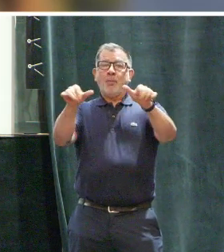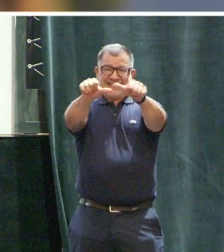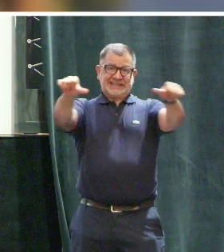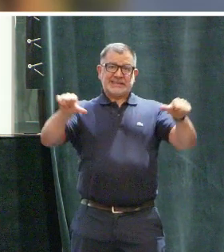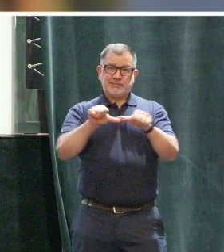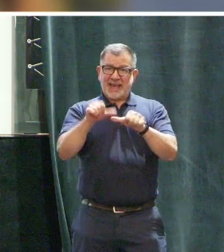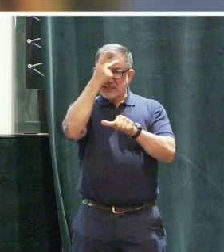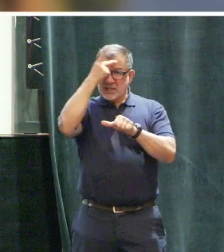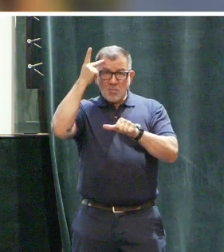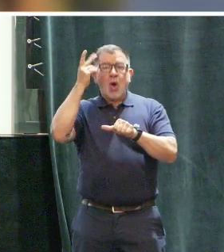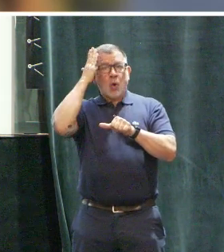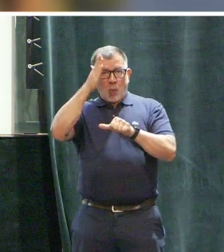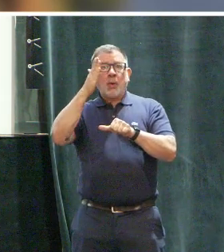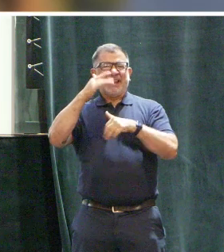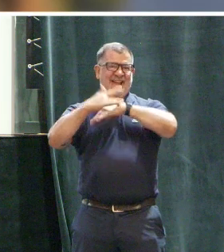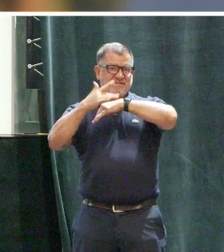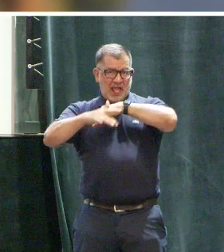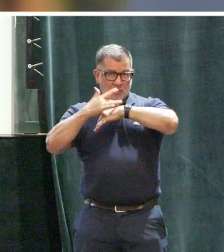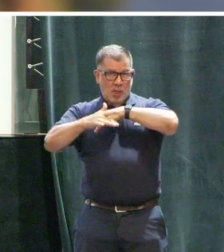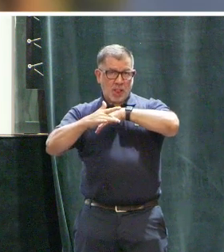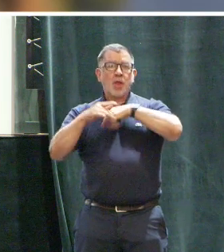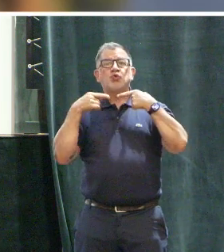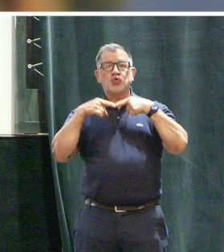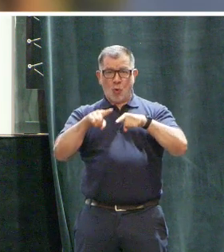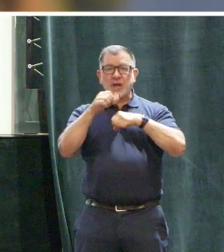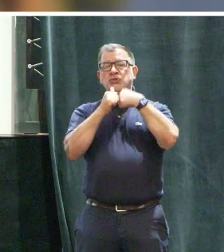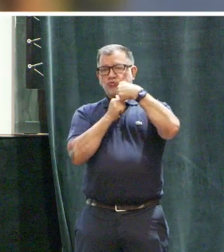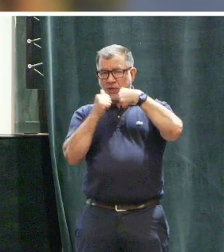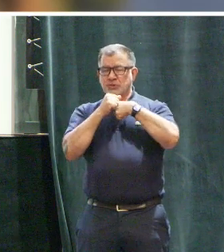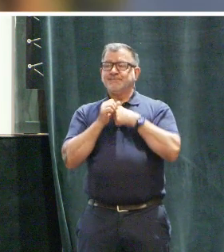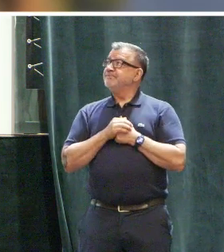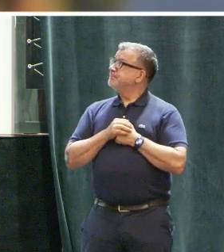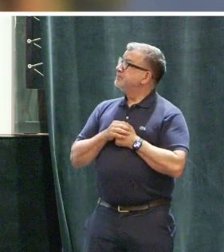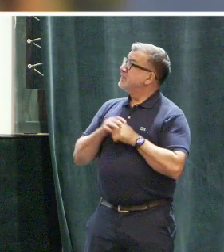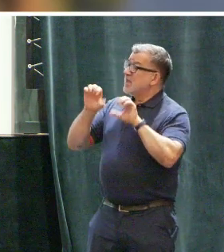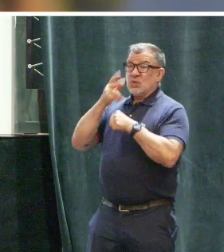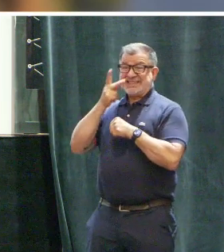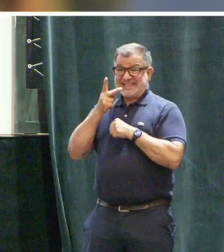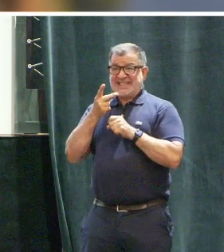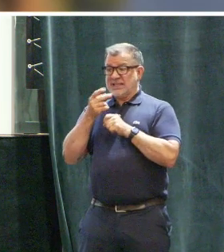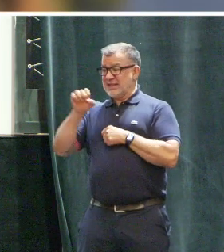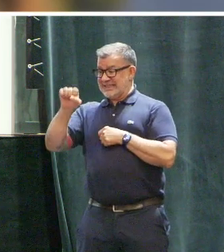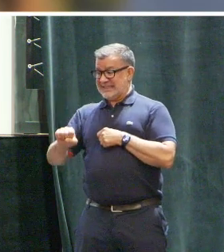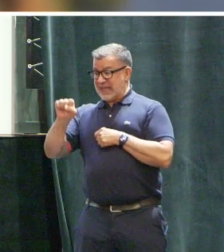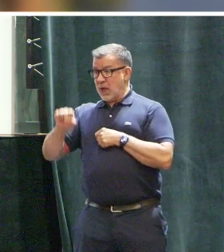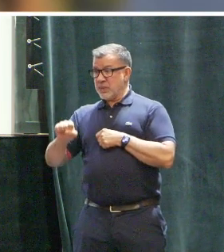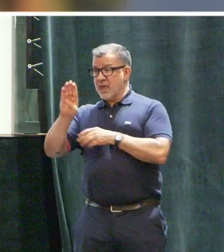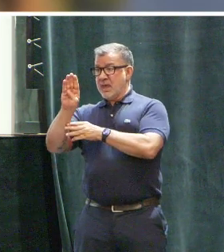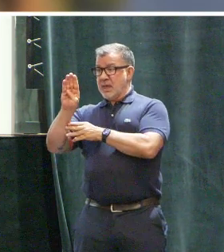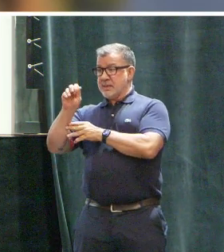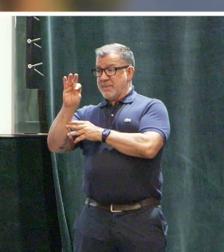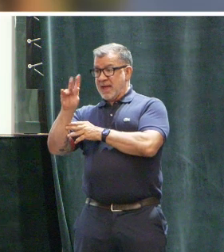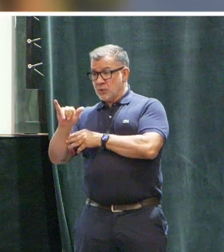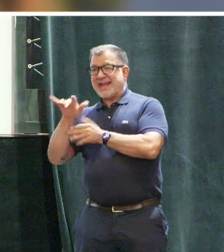be accessible during construction. And I mean, you can see from the south here at the Battery, that will